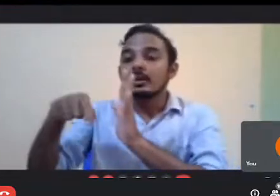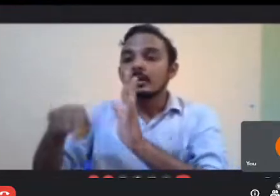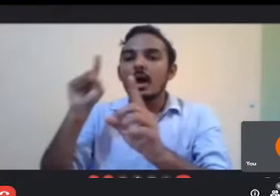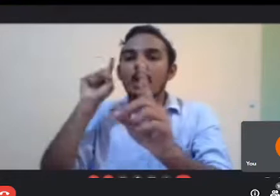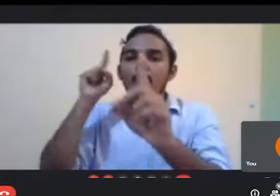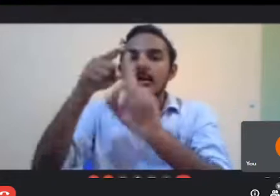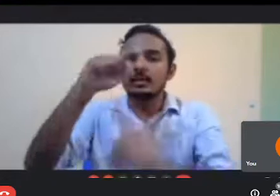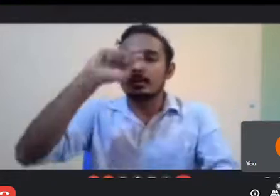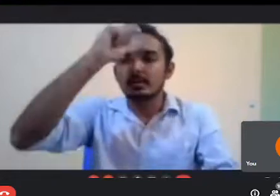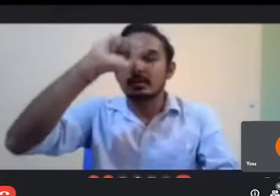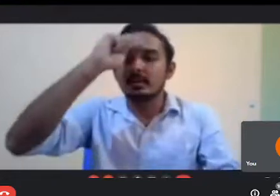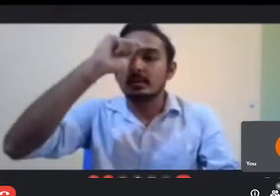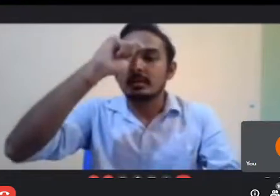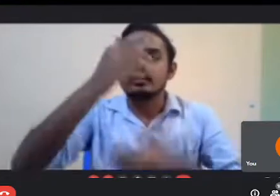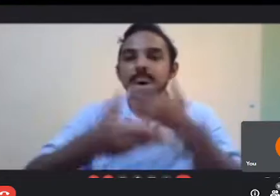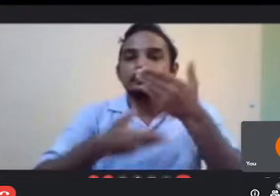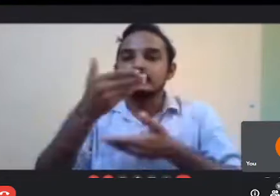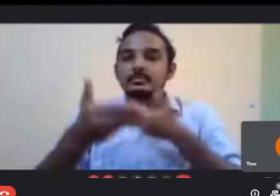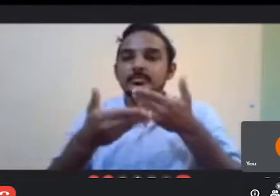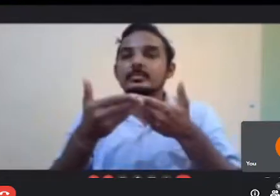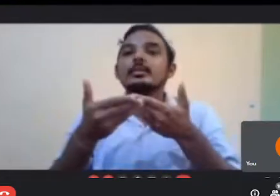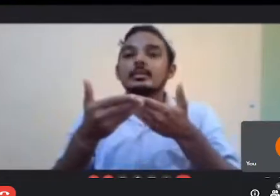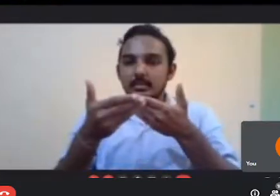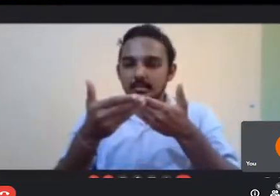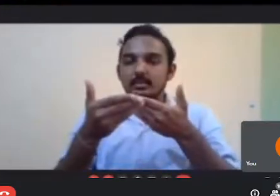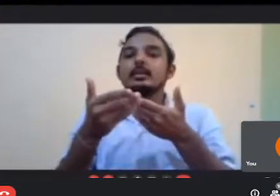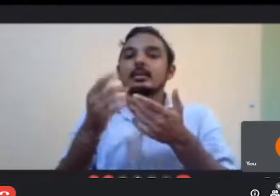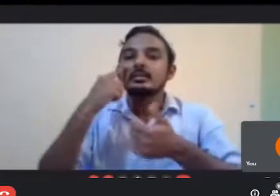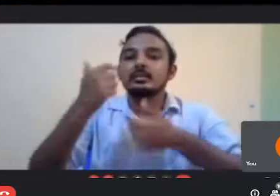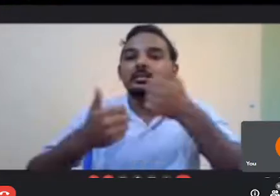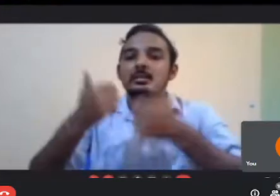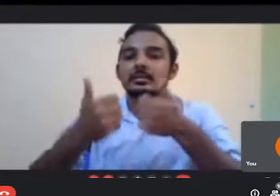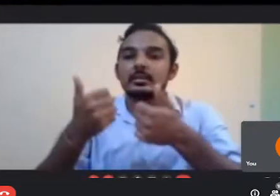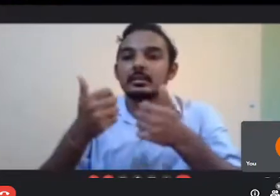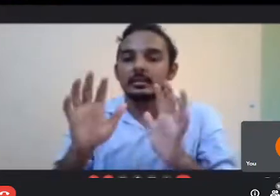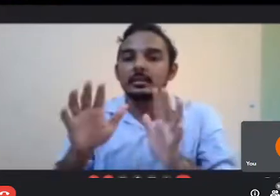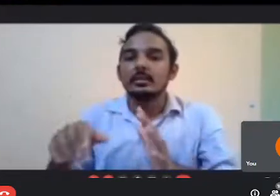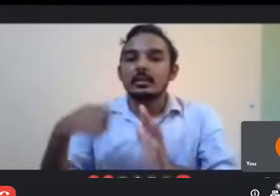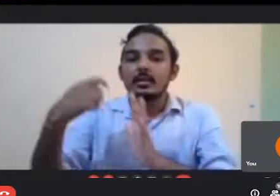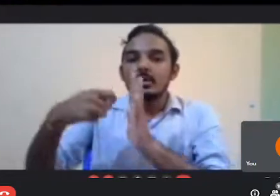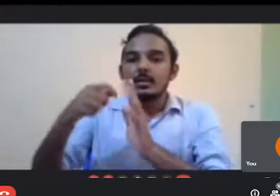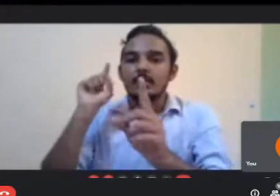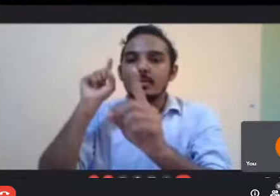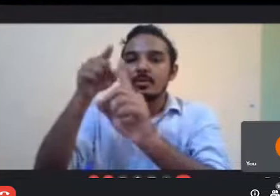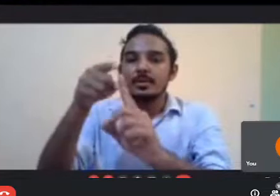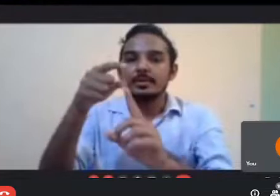The project, Yes, they are using. They showed us some experiments.